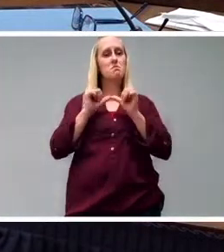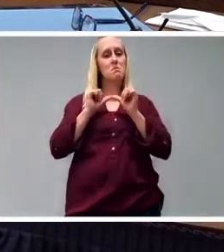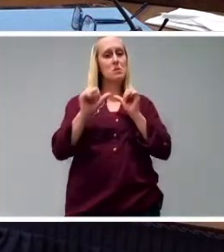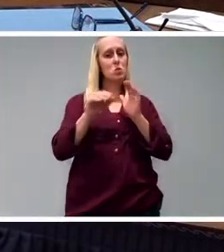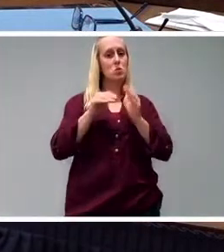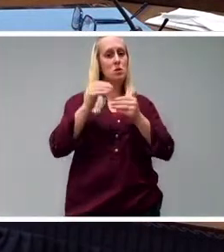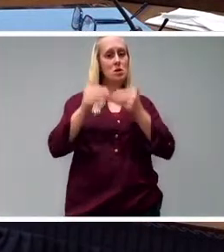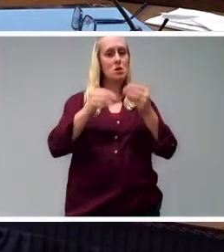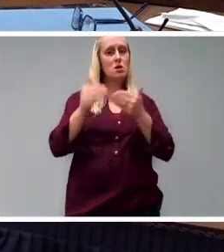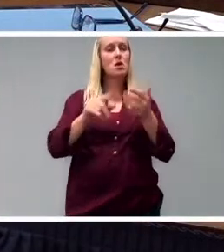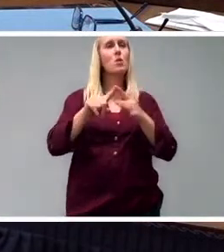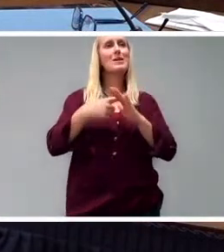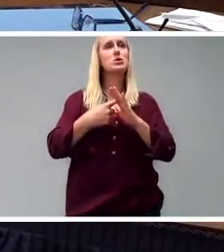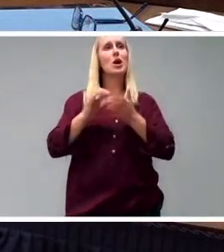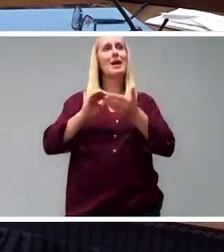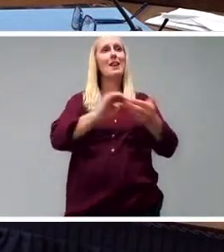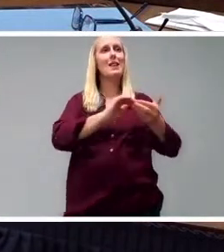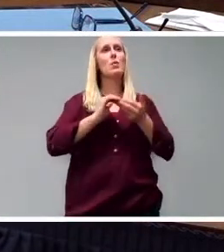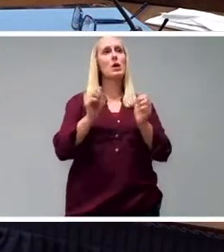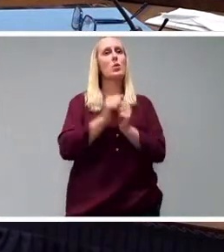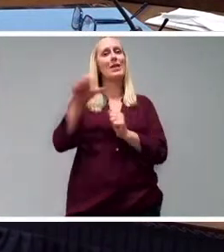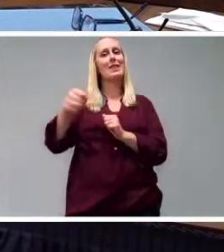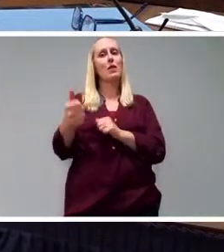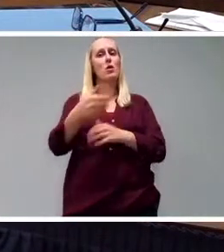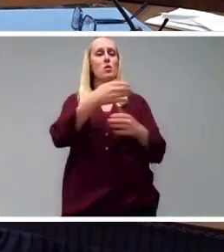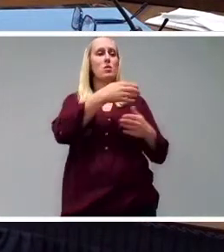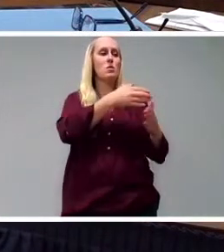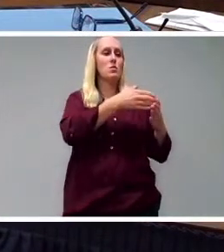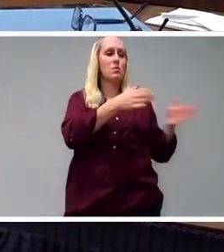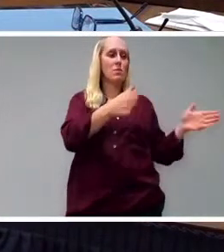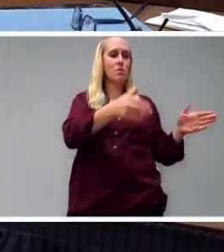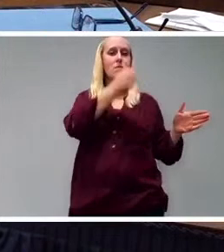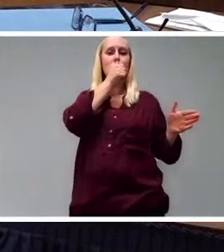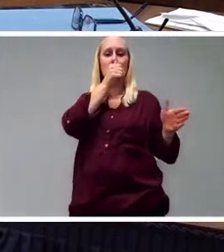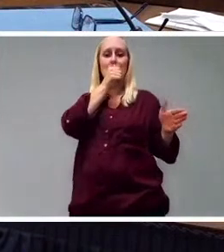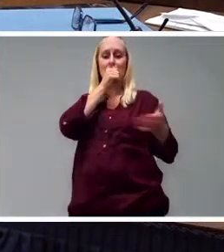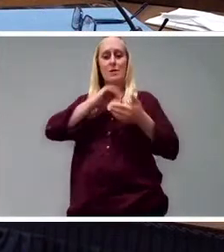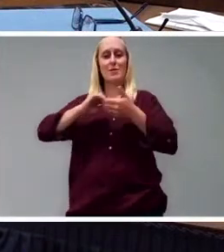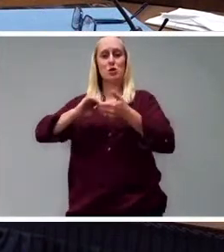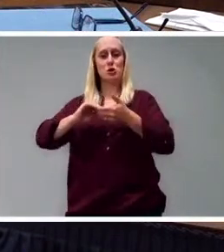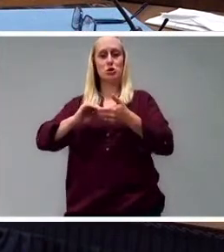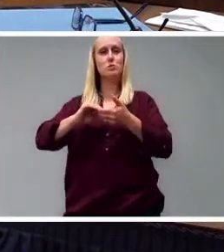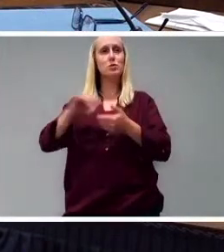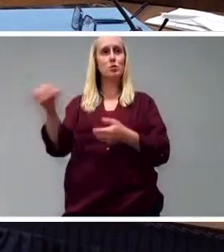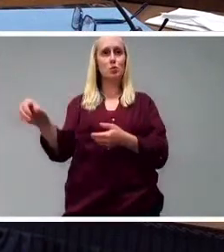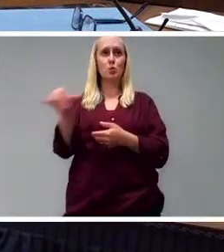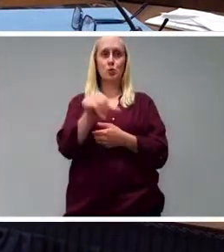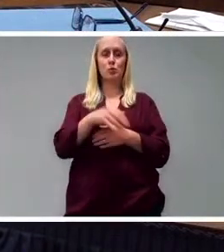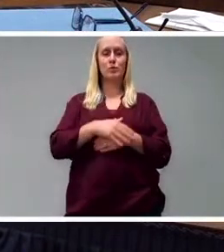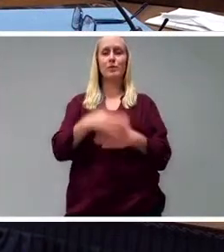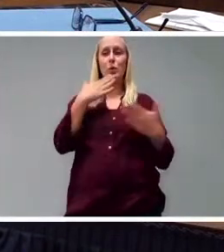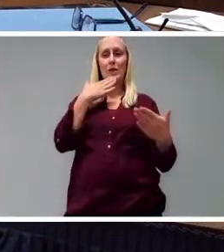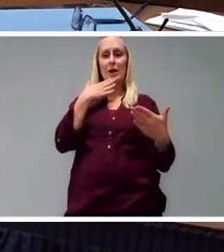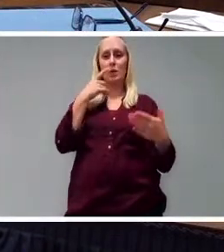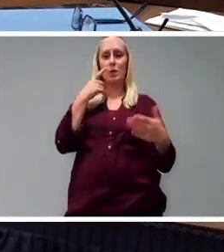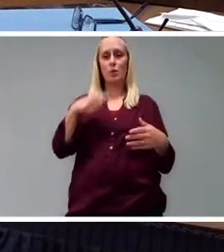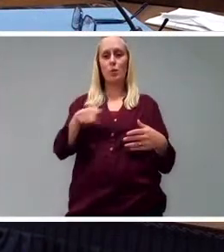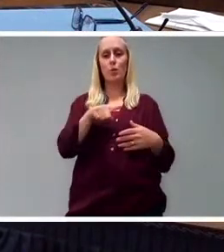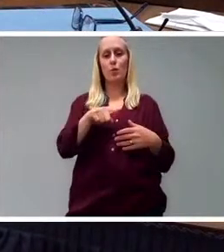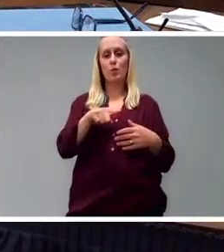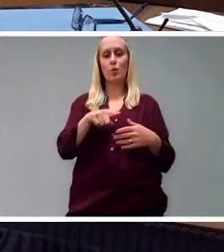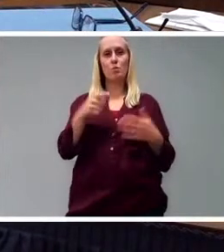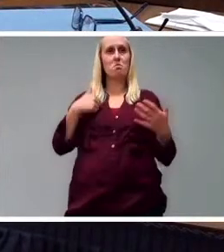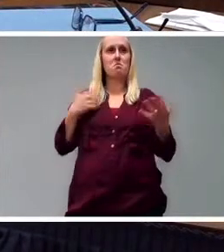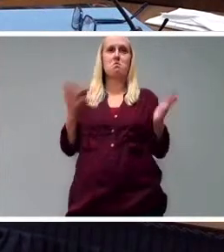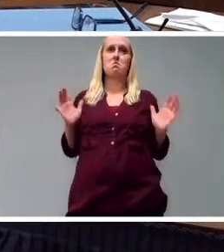start collaborating with other private-public partnership in other areas as well. So thank you. That's what I wanted to say,